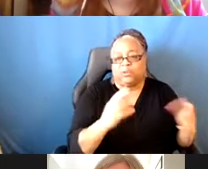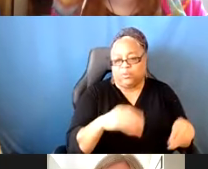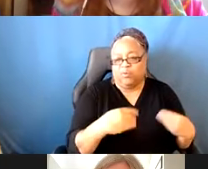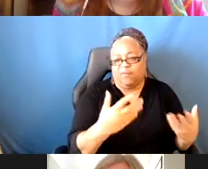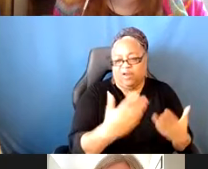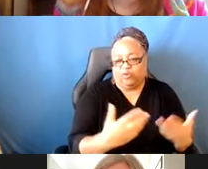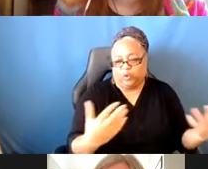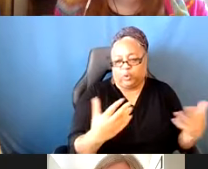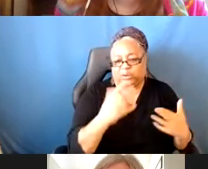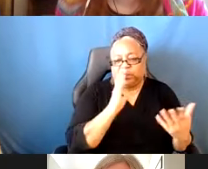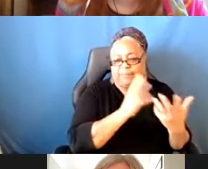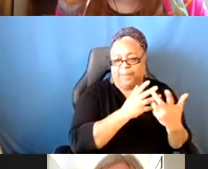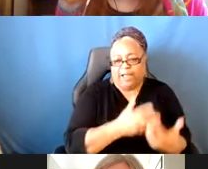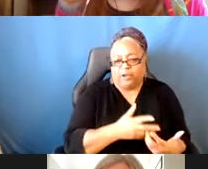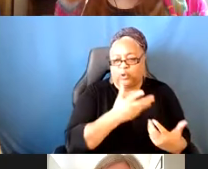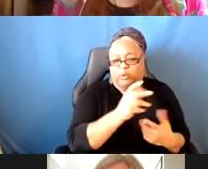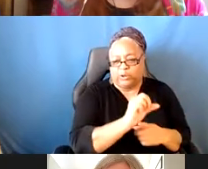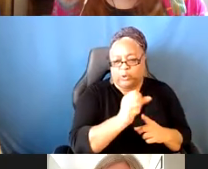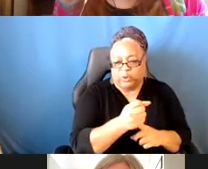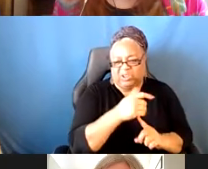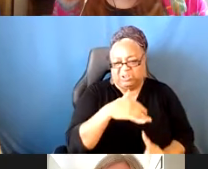on our website to find that information.